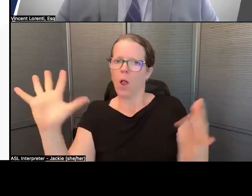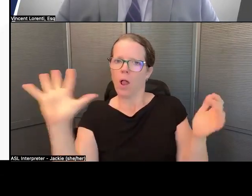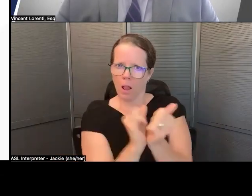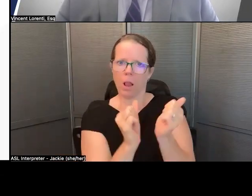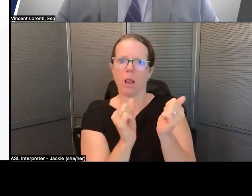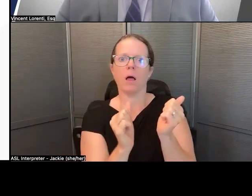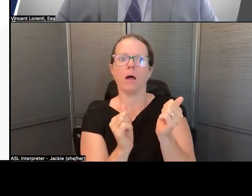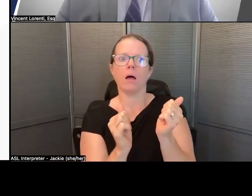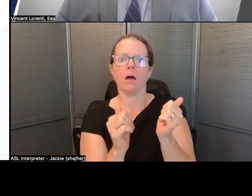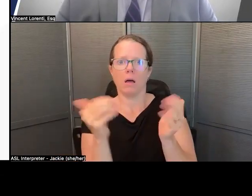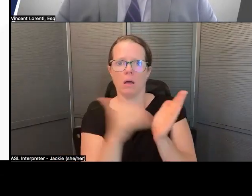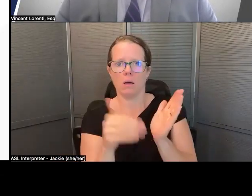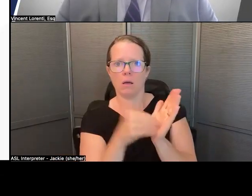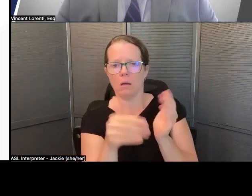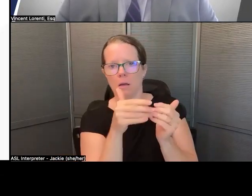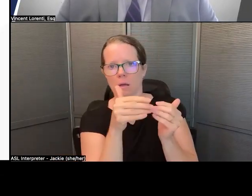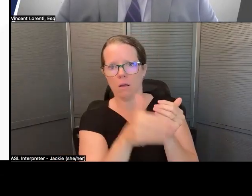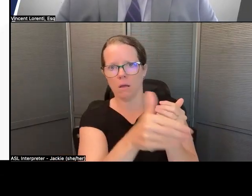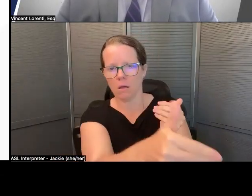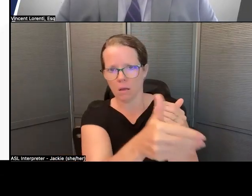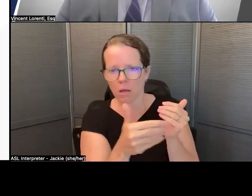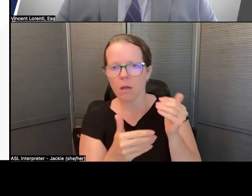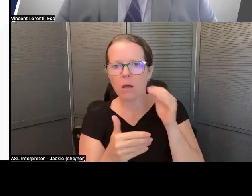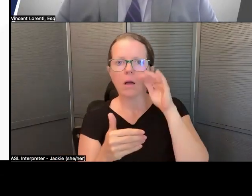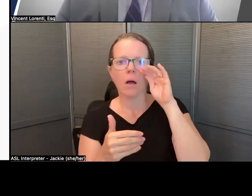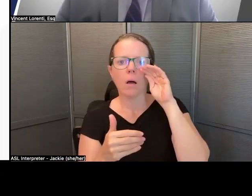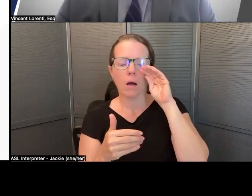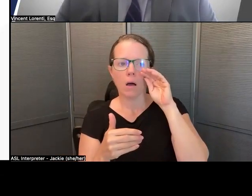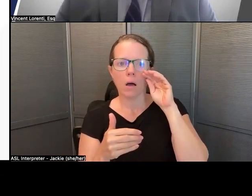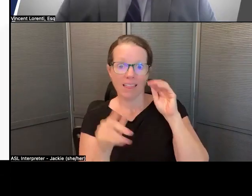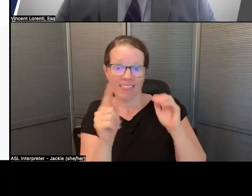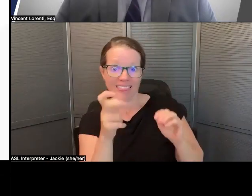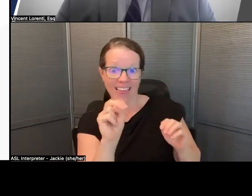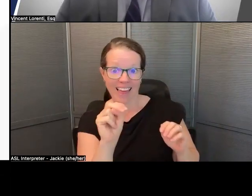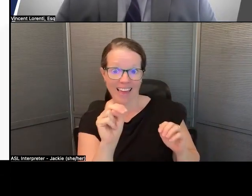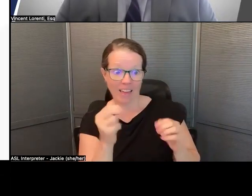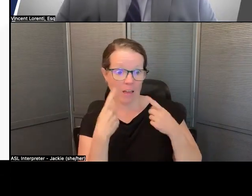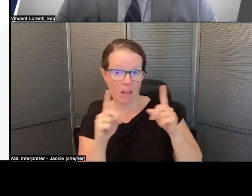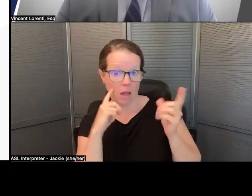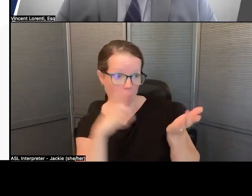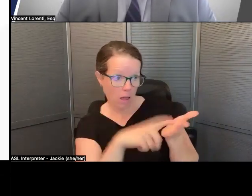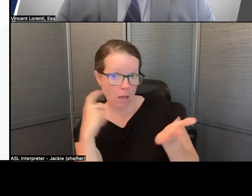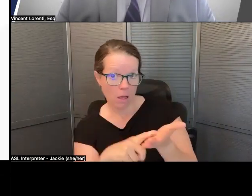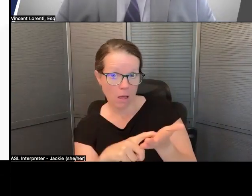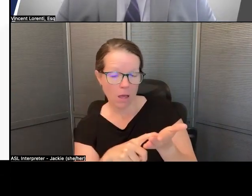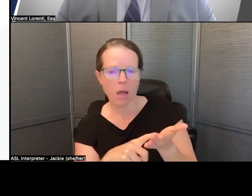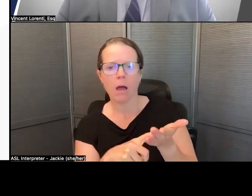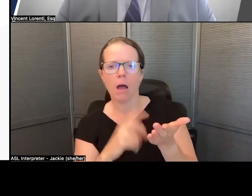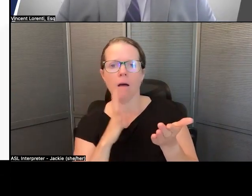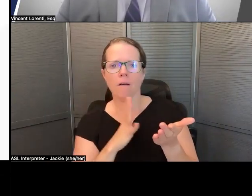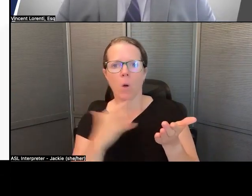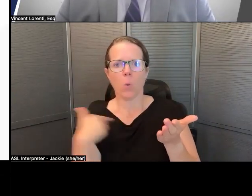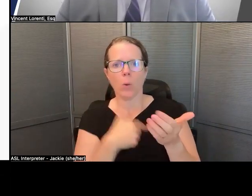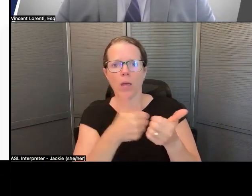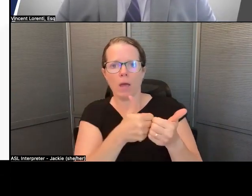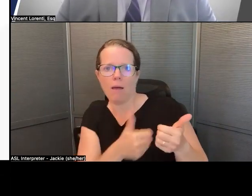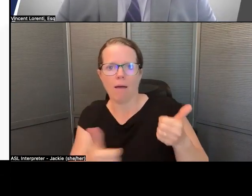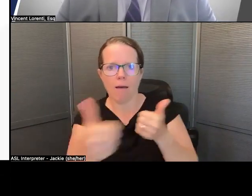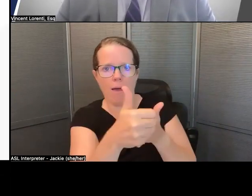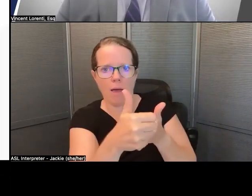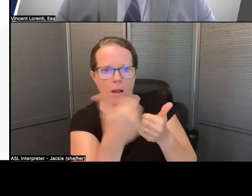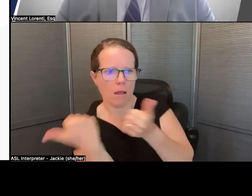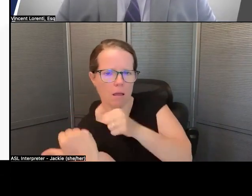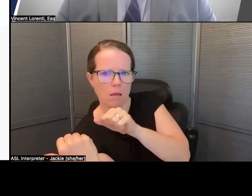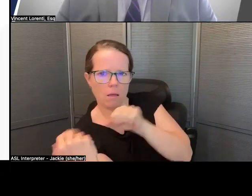forward. That way we can figure out what needs we can address with that group in order to mitigate that risk. And then also what are the barriers